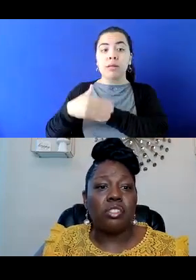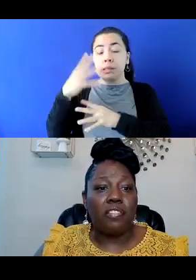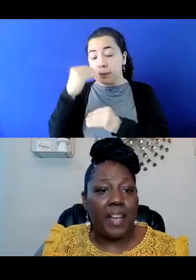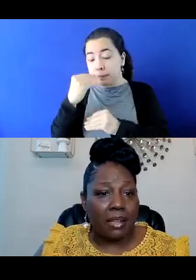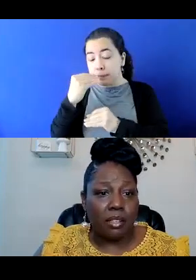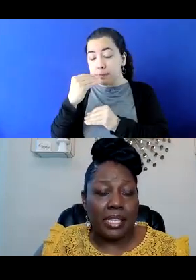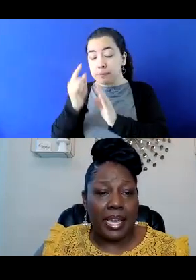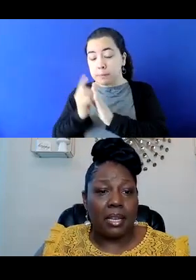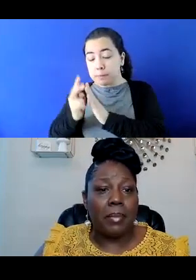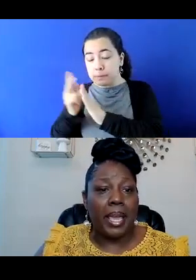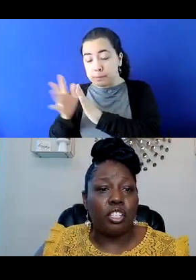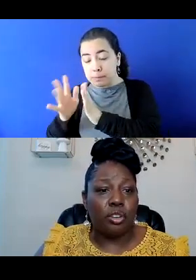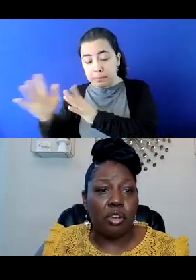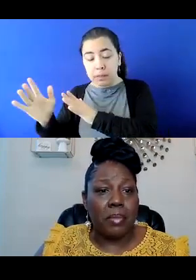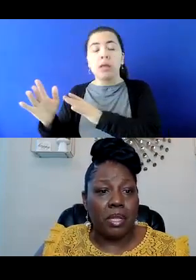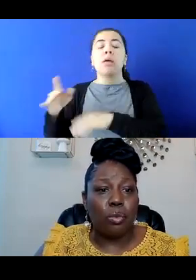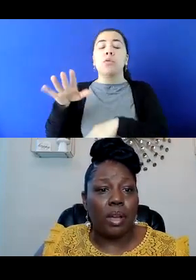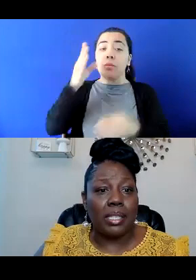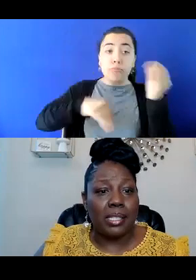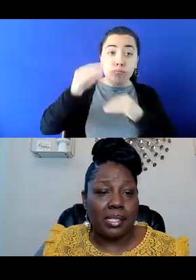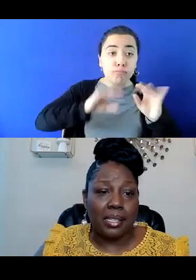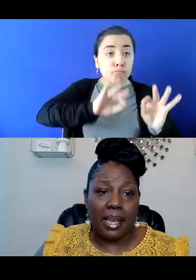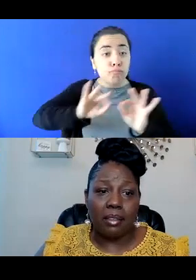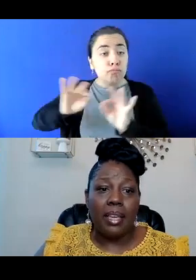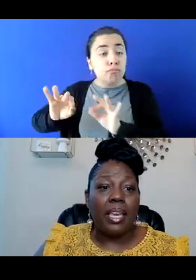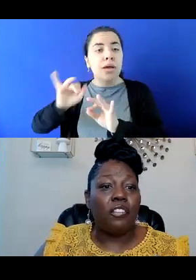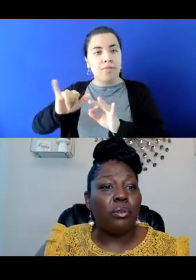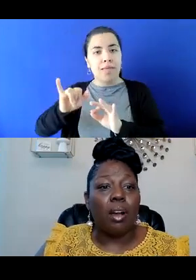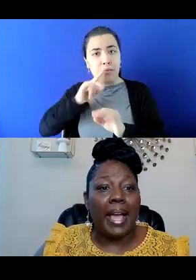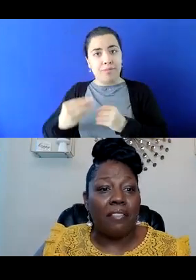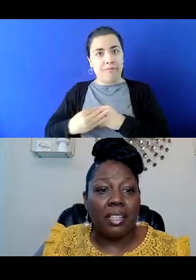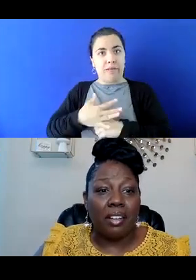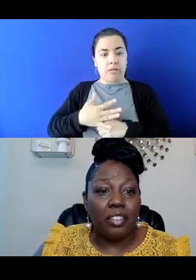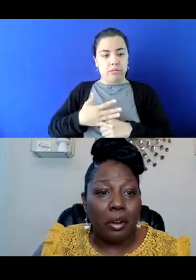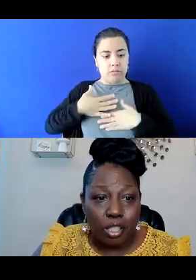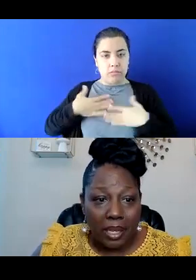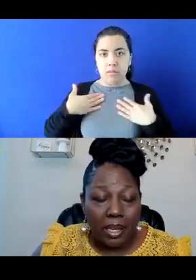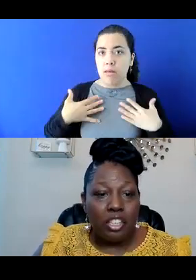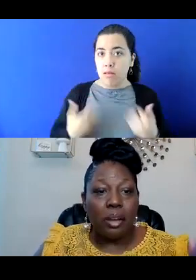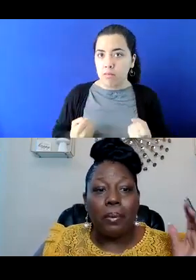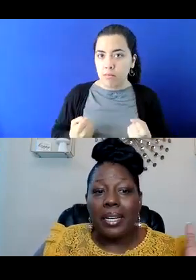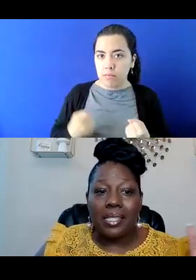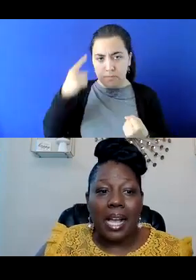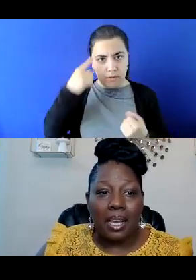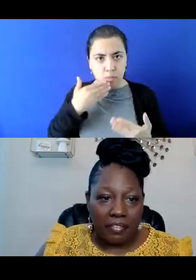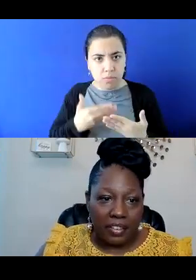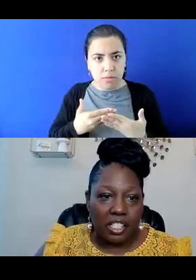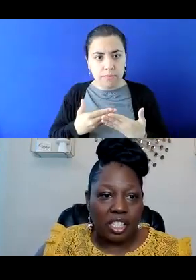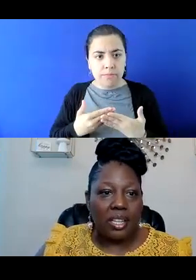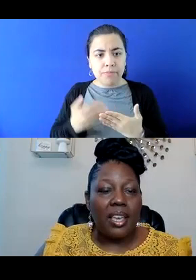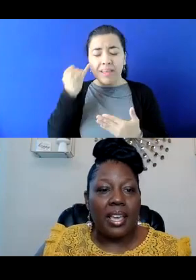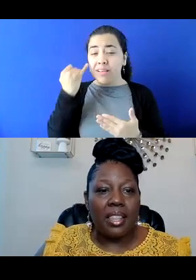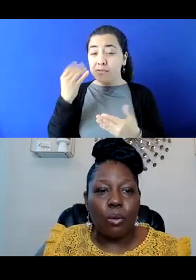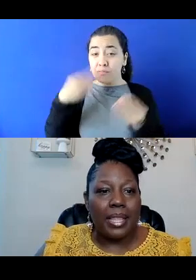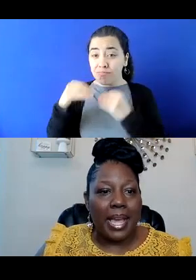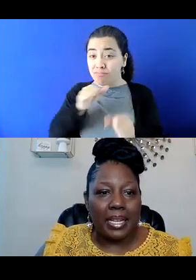are major factors in making sure your mental wellness is together. If you don't have enough nourishment, your brain is not going to